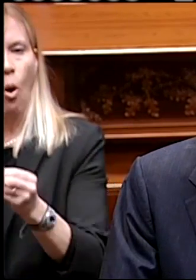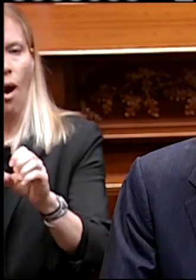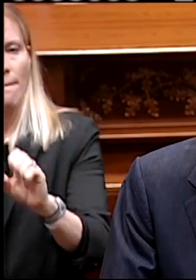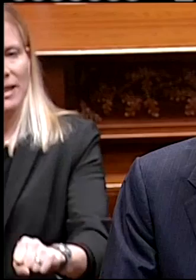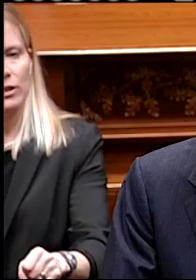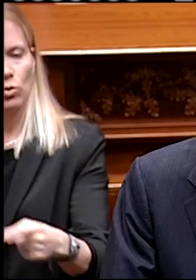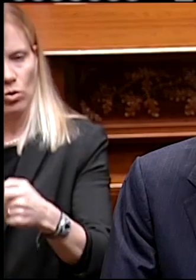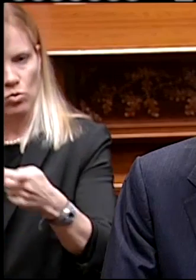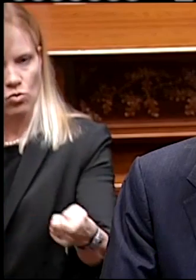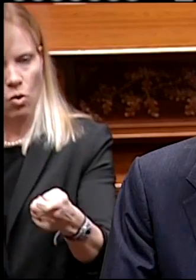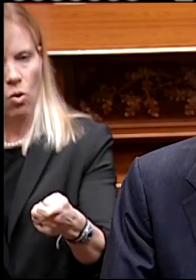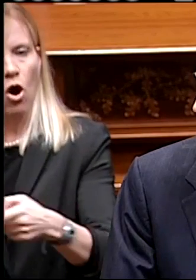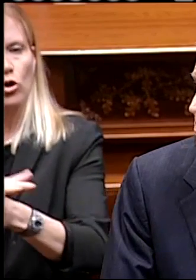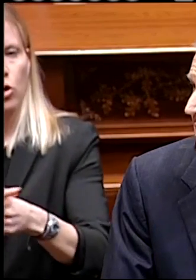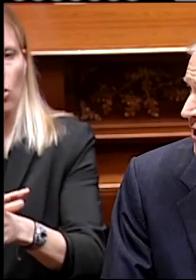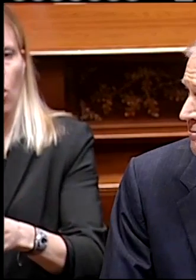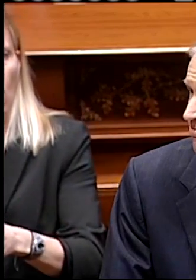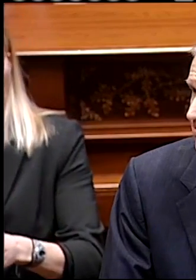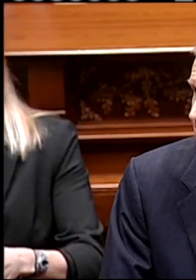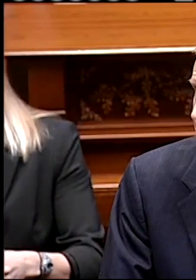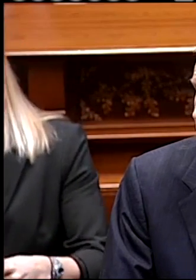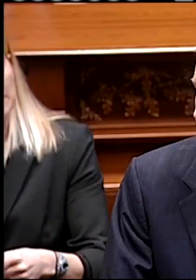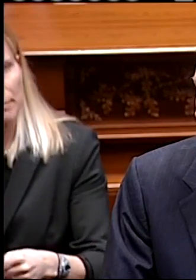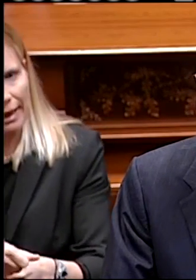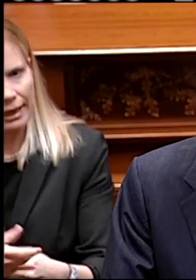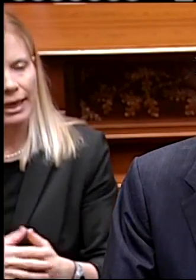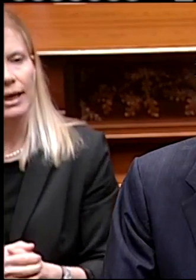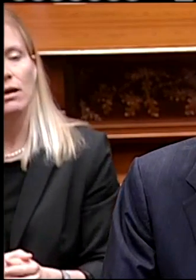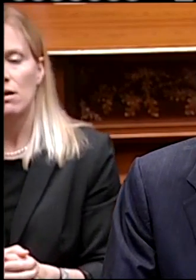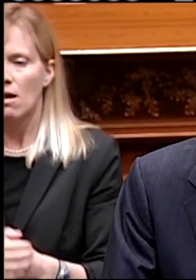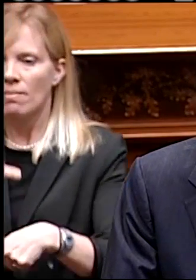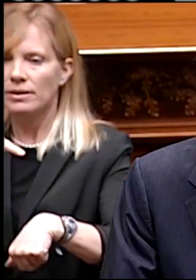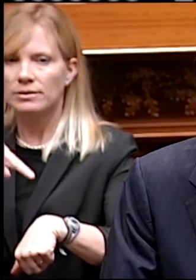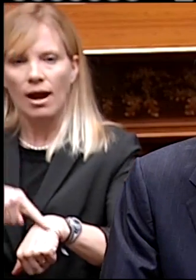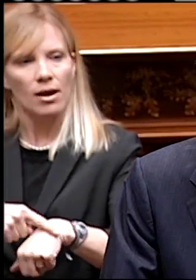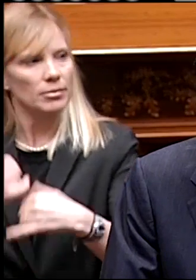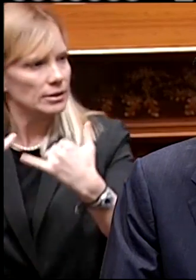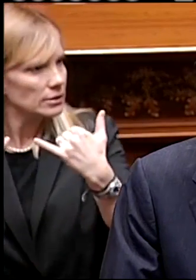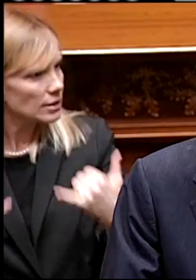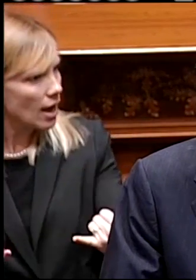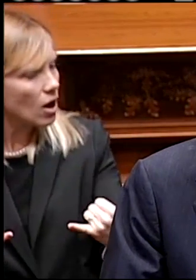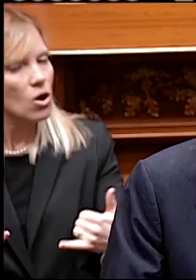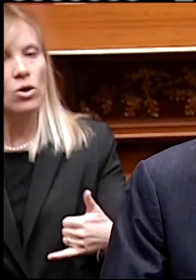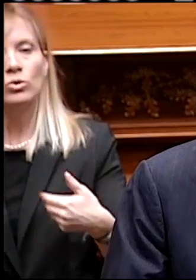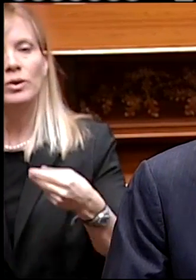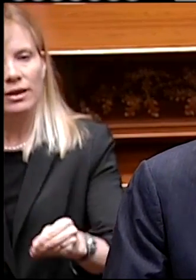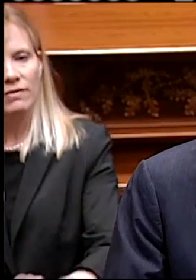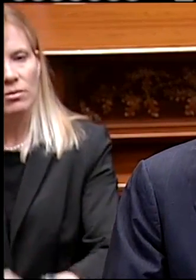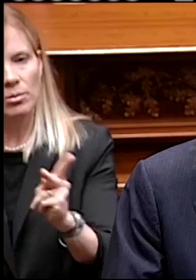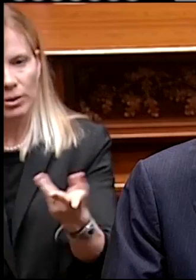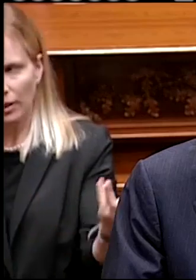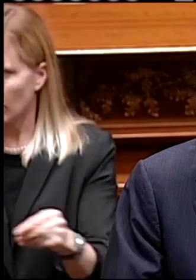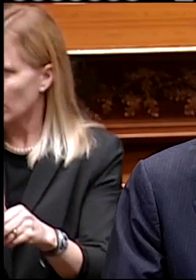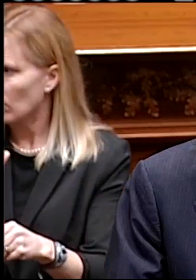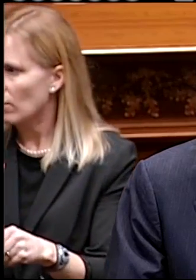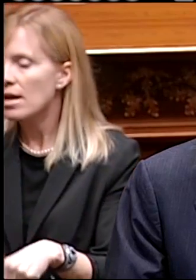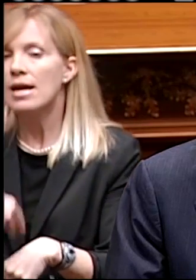to control local government spending. The time has come to give the people of